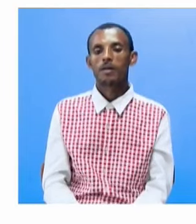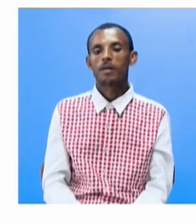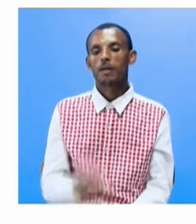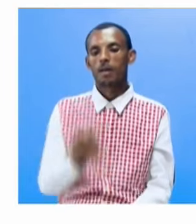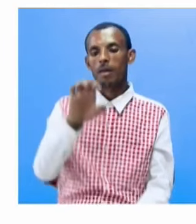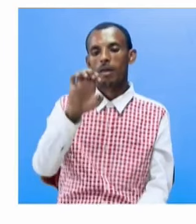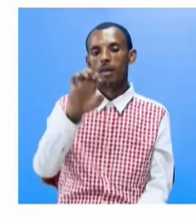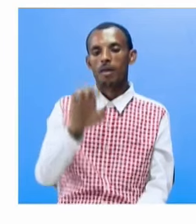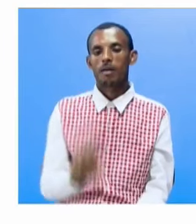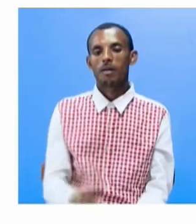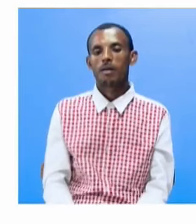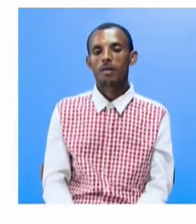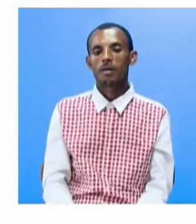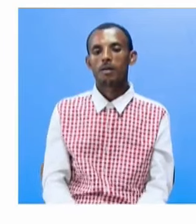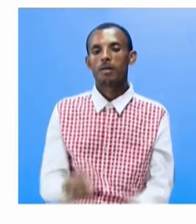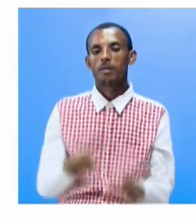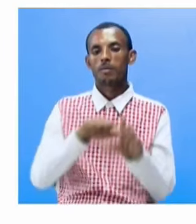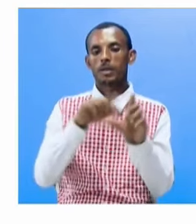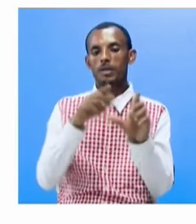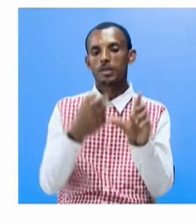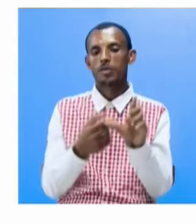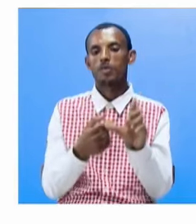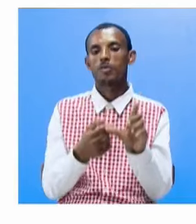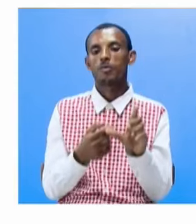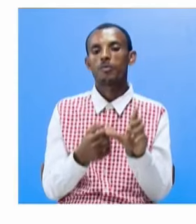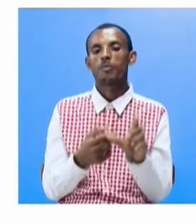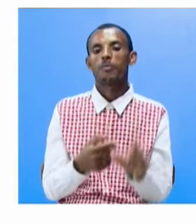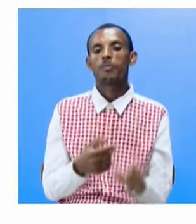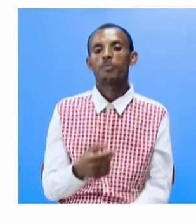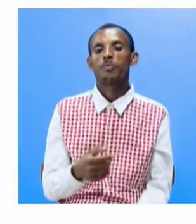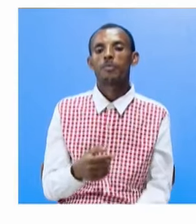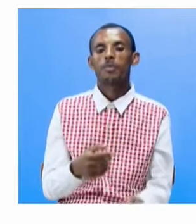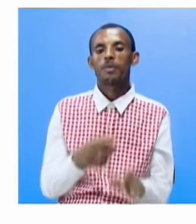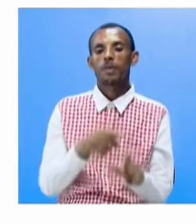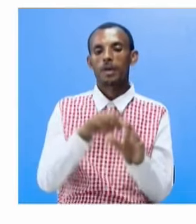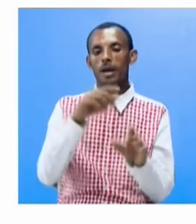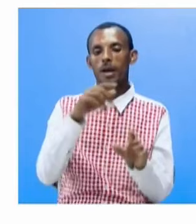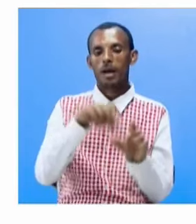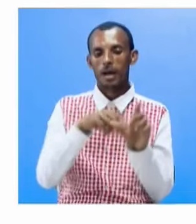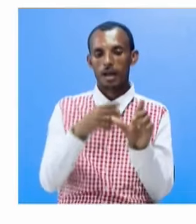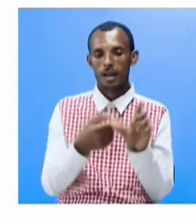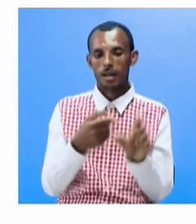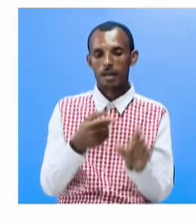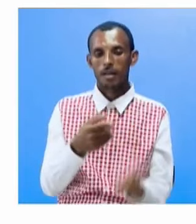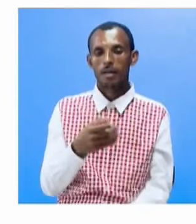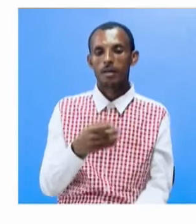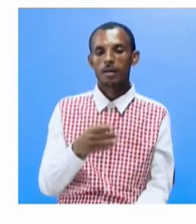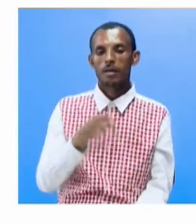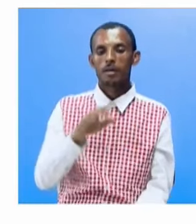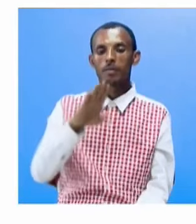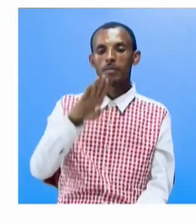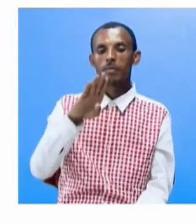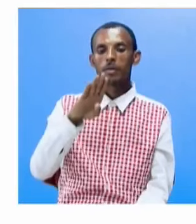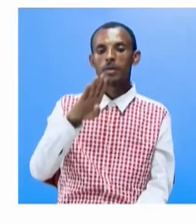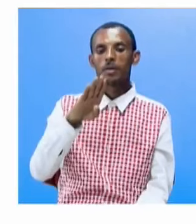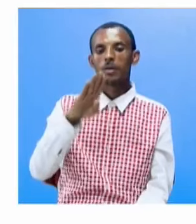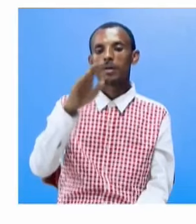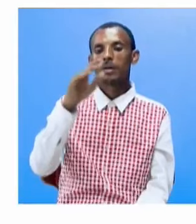E, measure of angle BAC